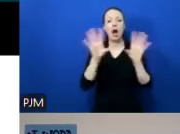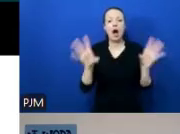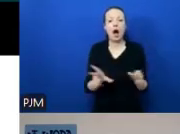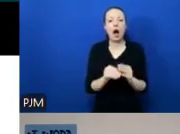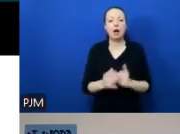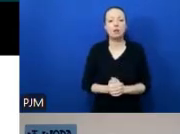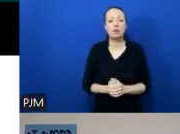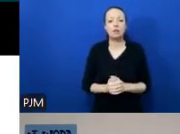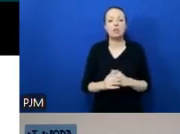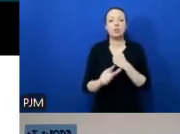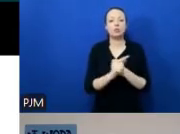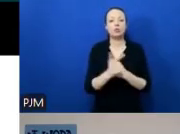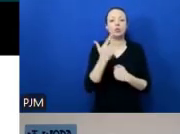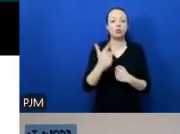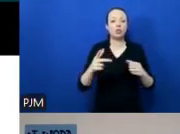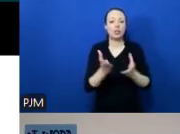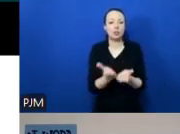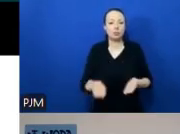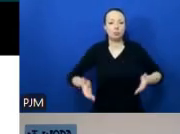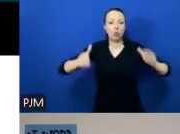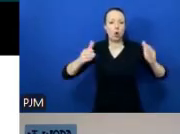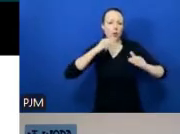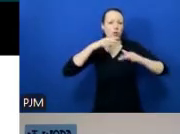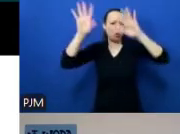rationally. The whole project